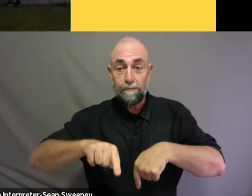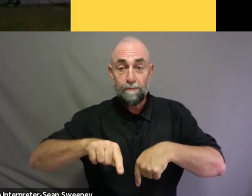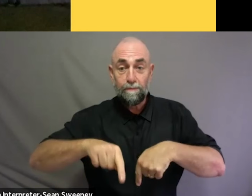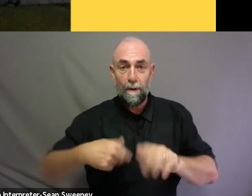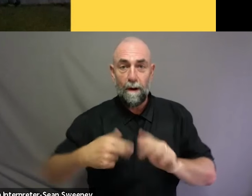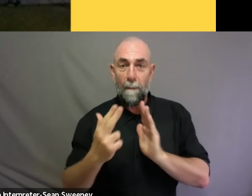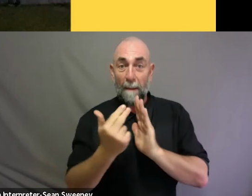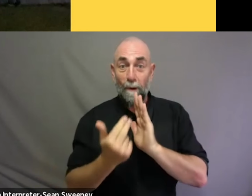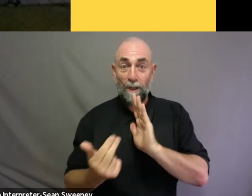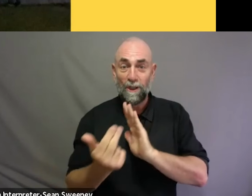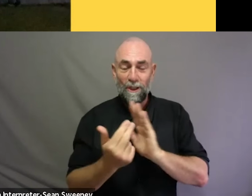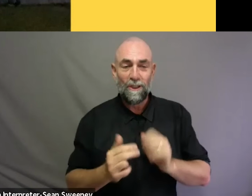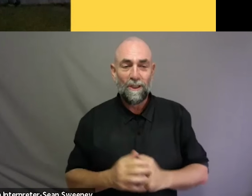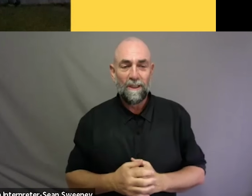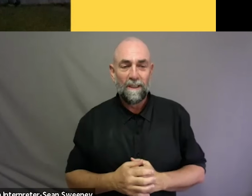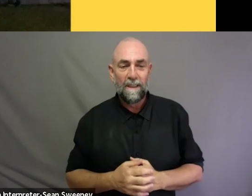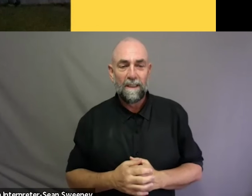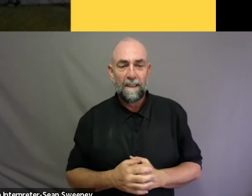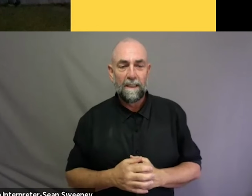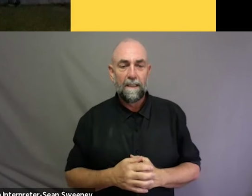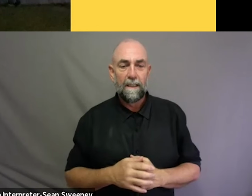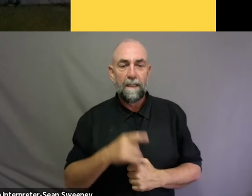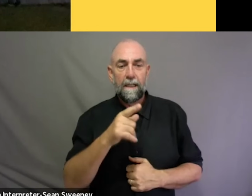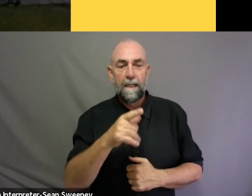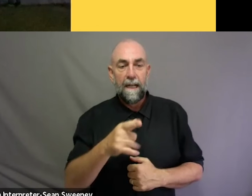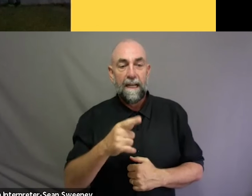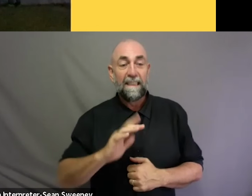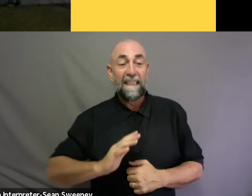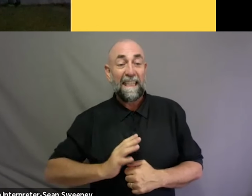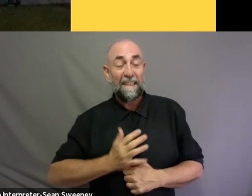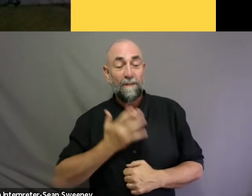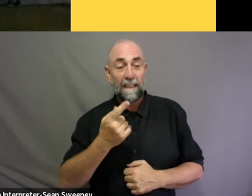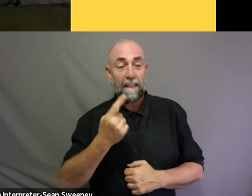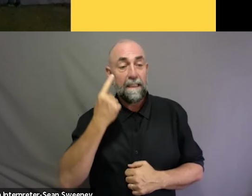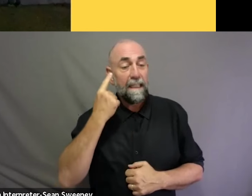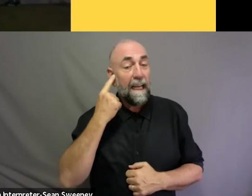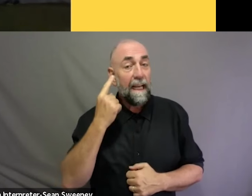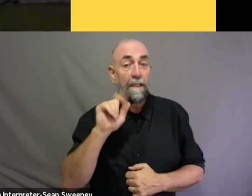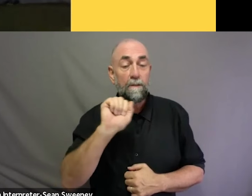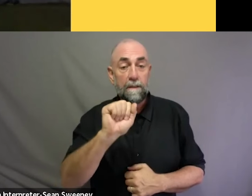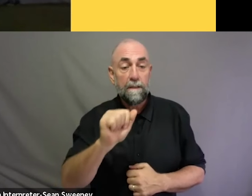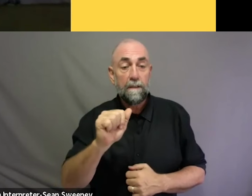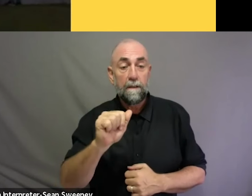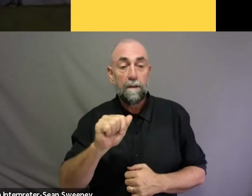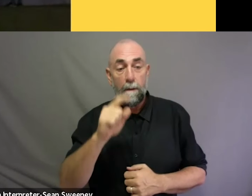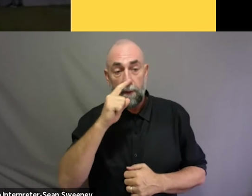I'll let you hear some of the crowd interaction, see and hear the crowd interaction.